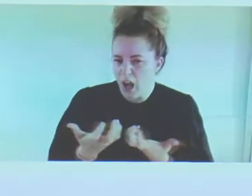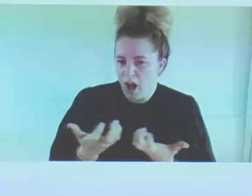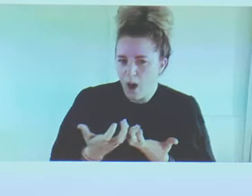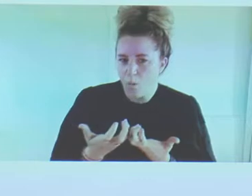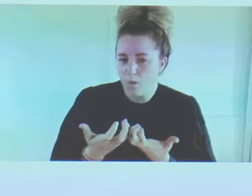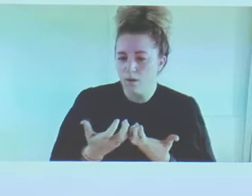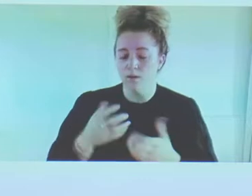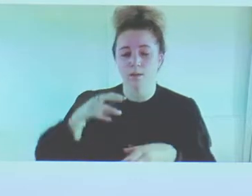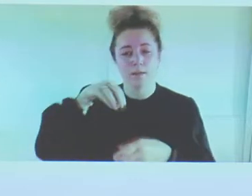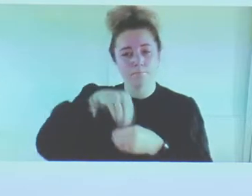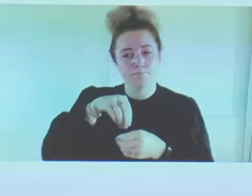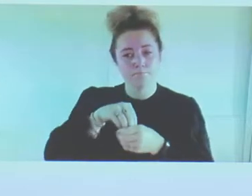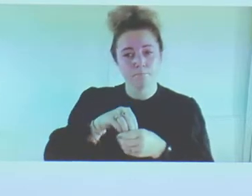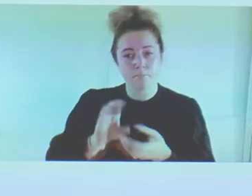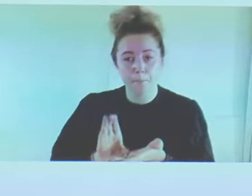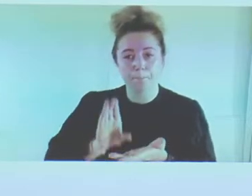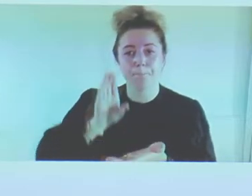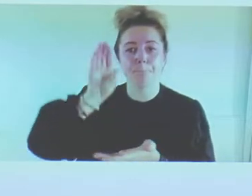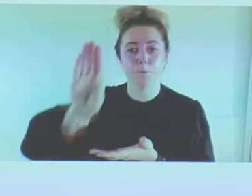boosted xswana